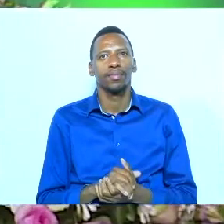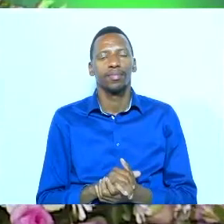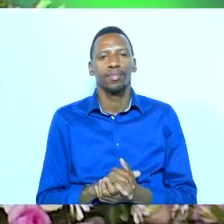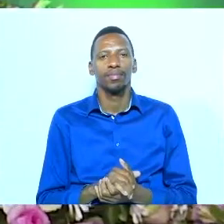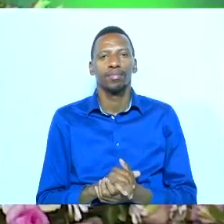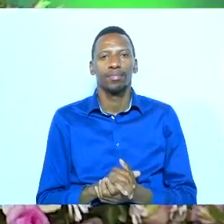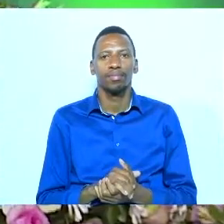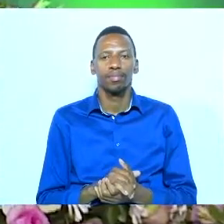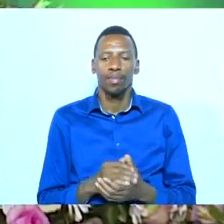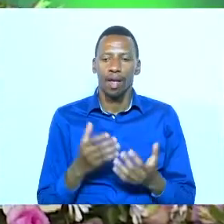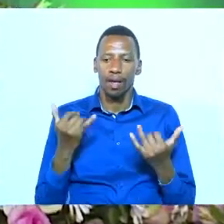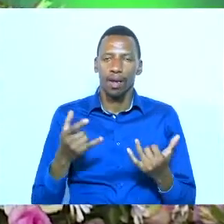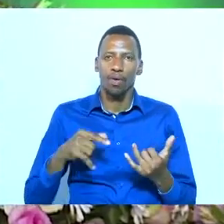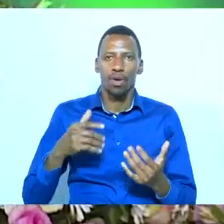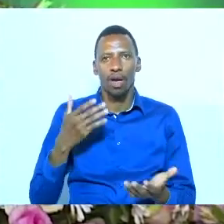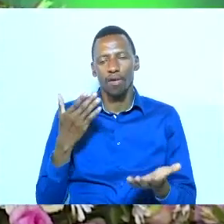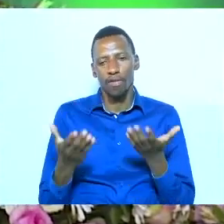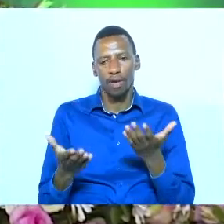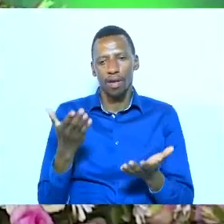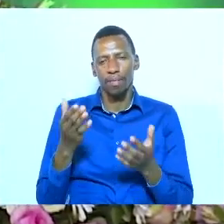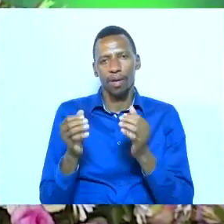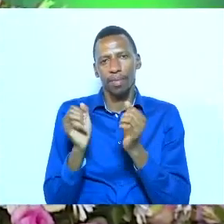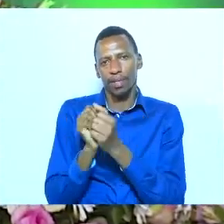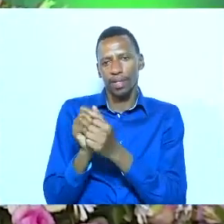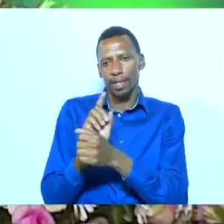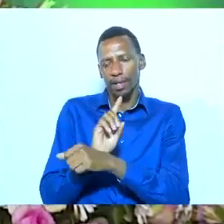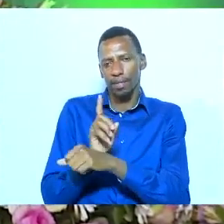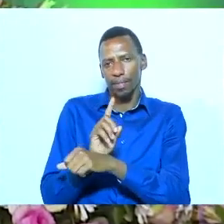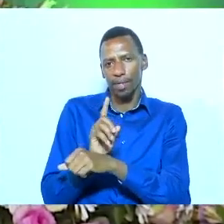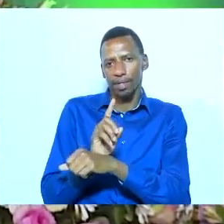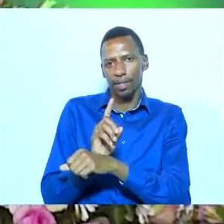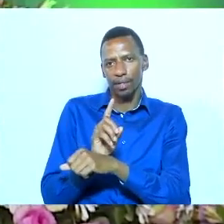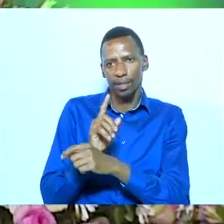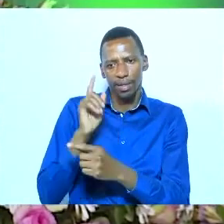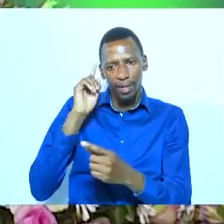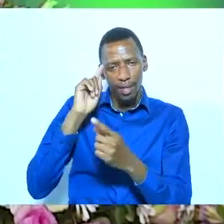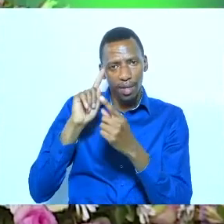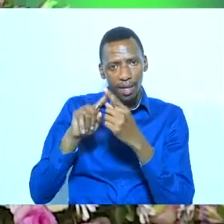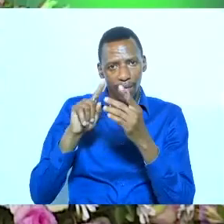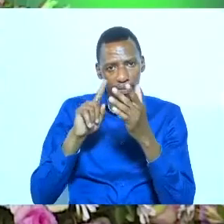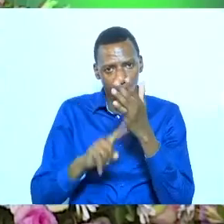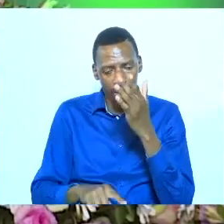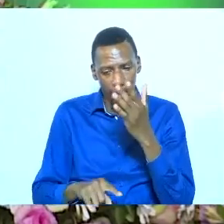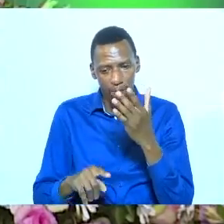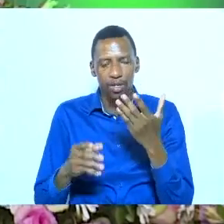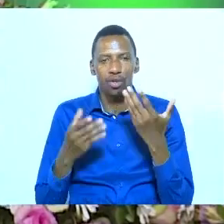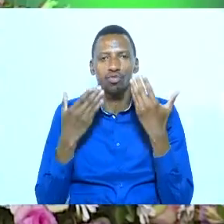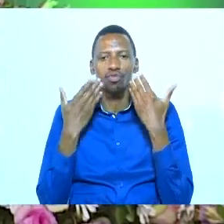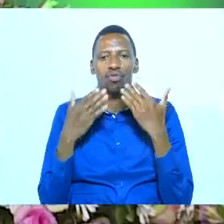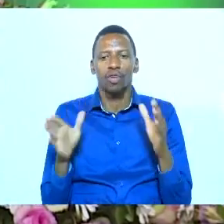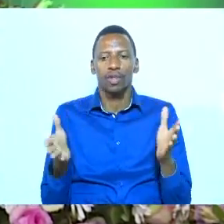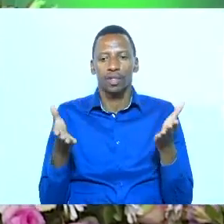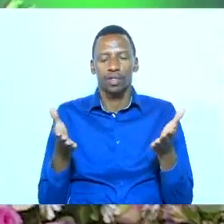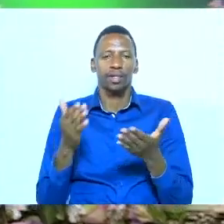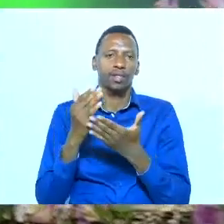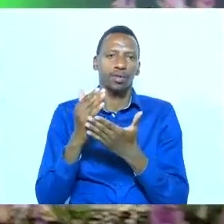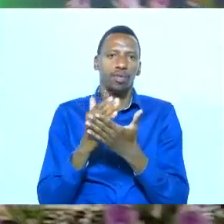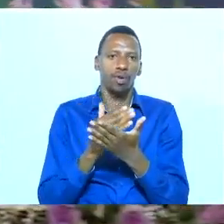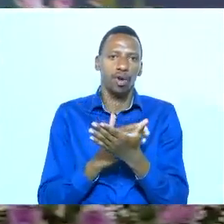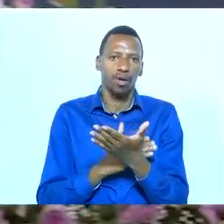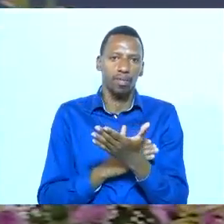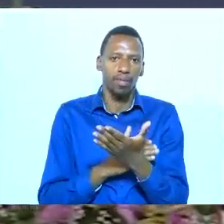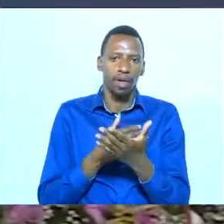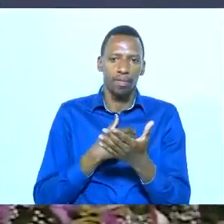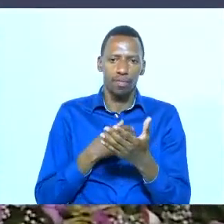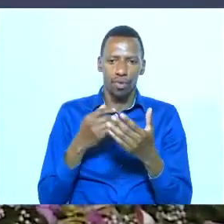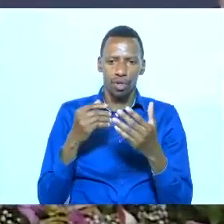we have about 10 minutes just to conclude this program. I will not use